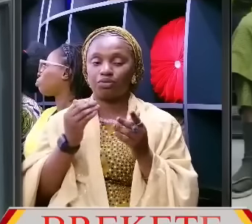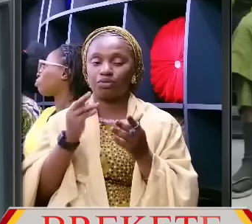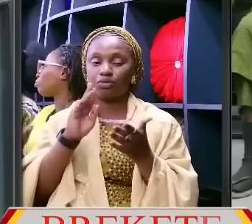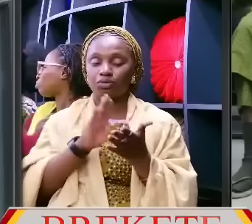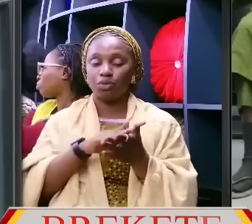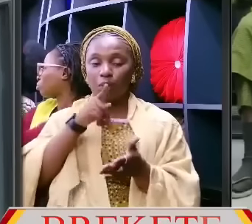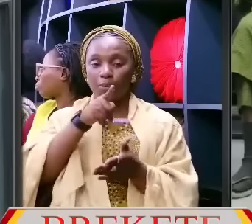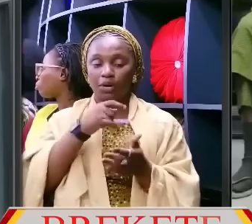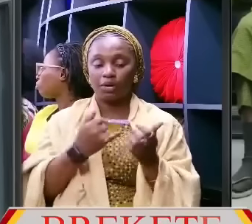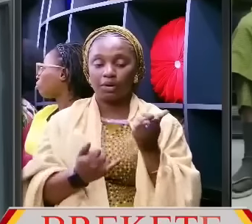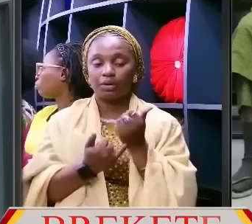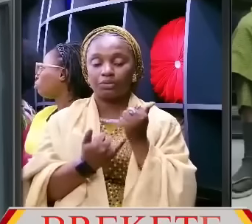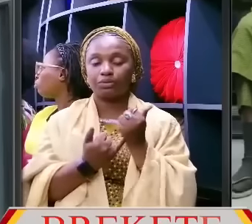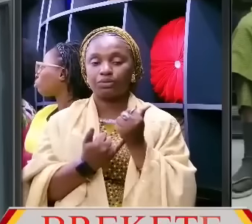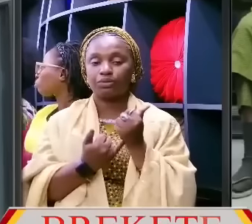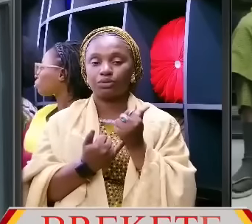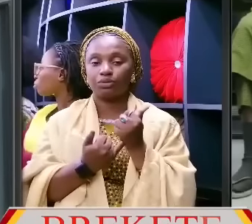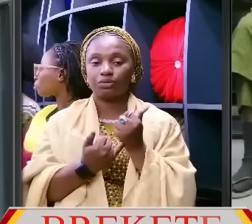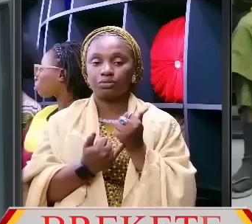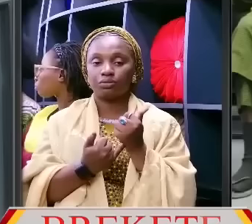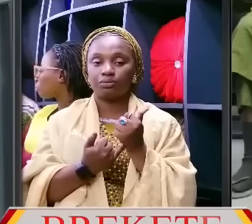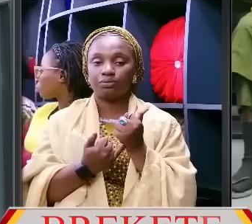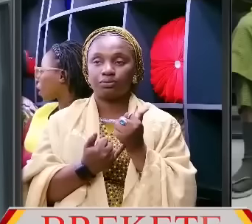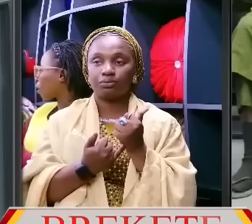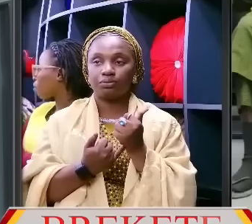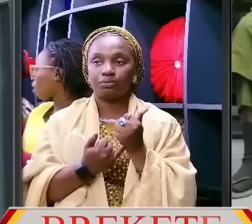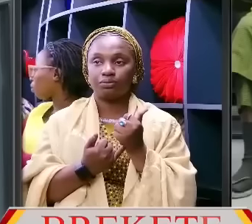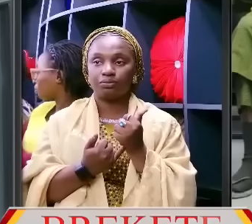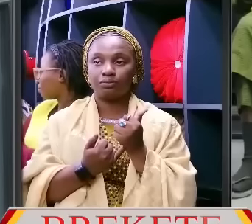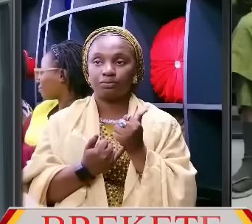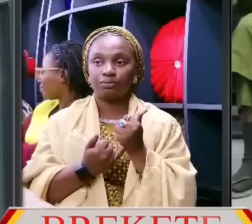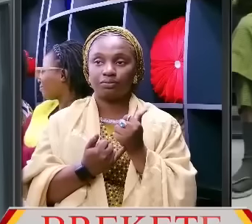put hand for you. I'm a stubborn man. But